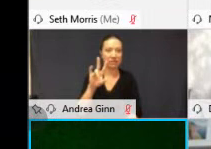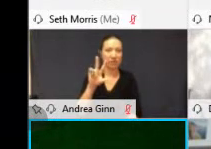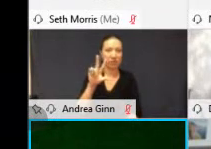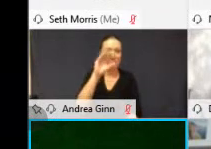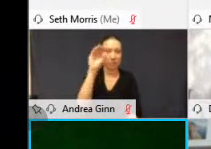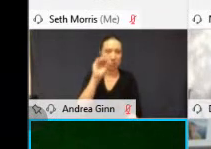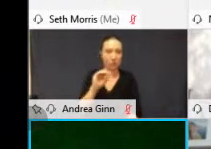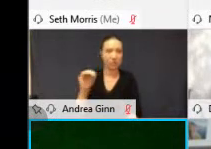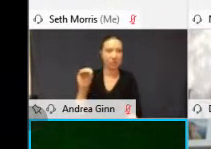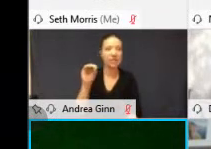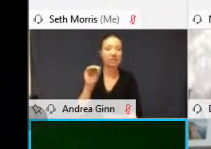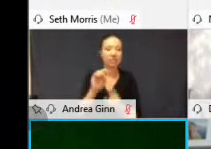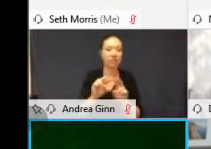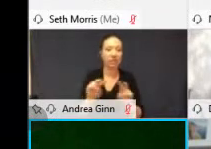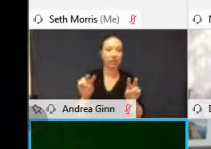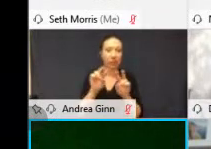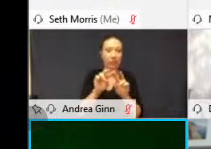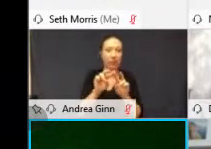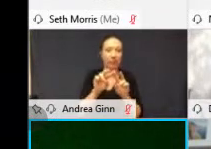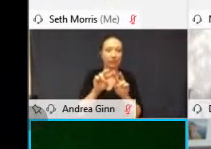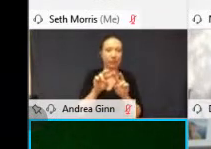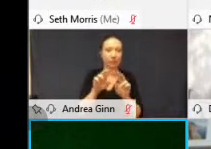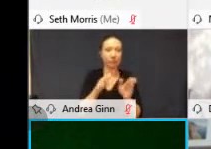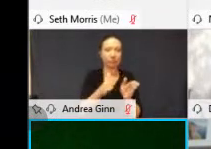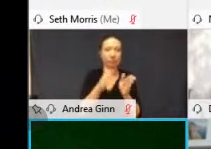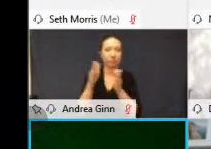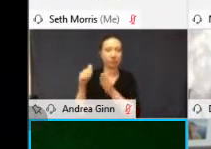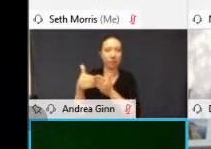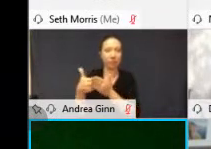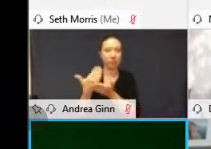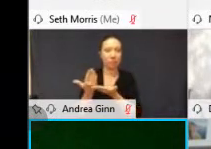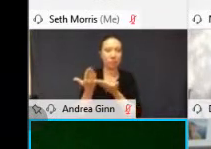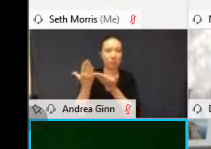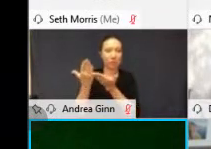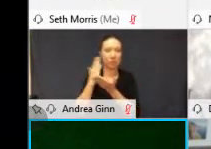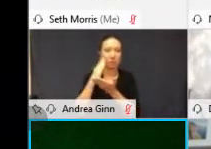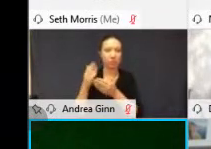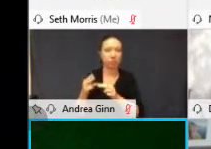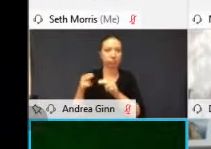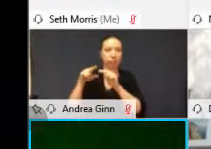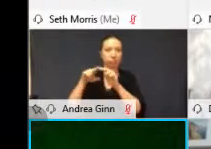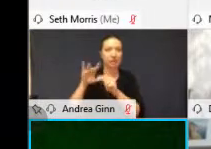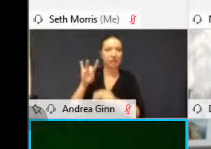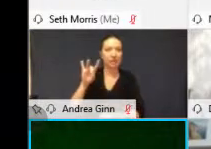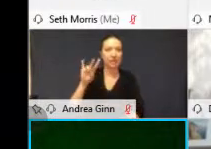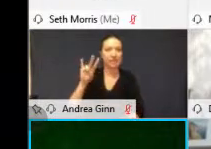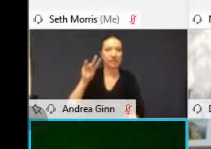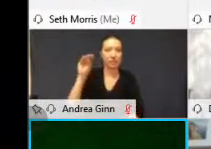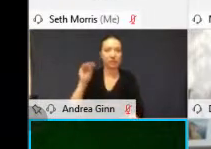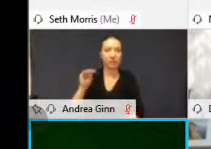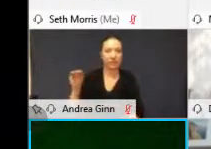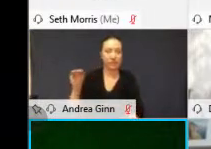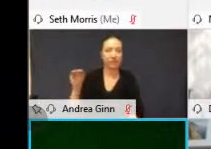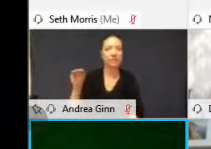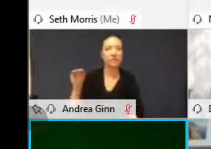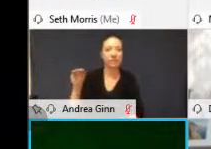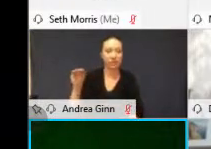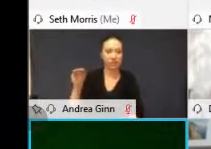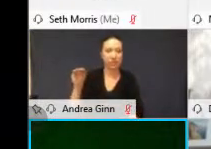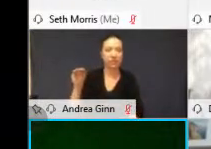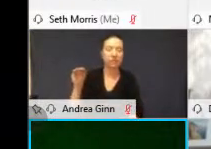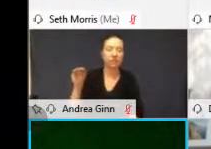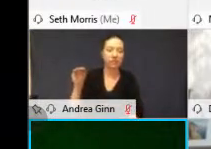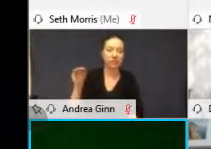value. Under this proposal, that would jump to 87% actuarial value and would have